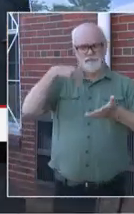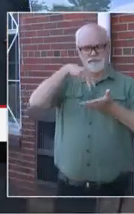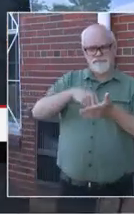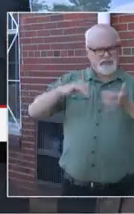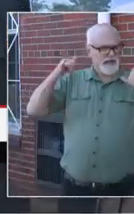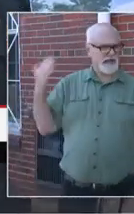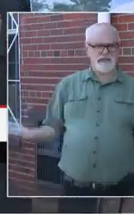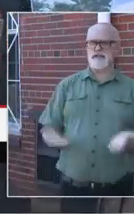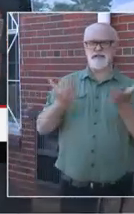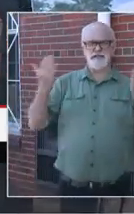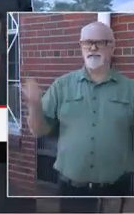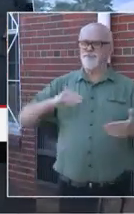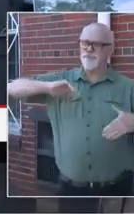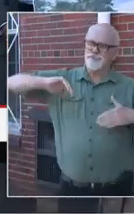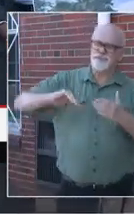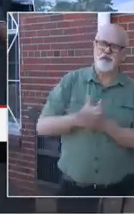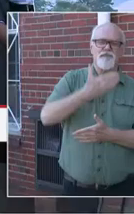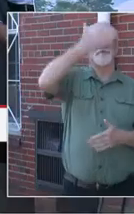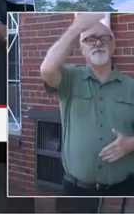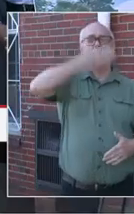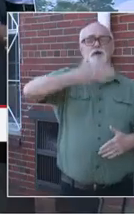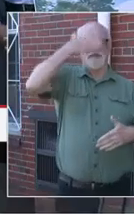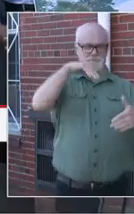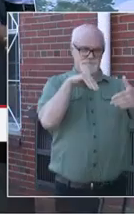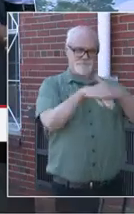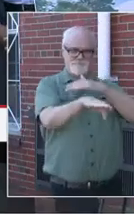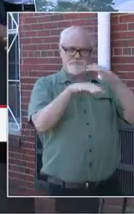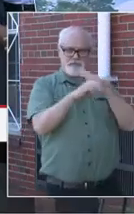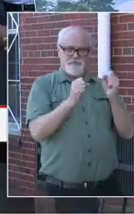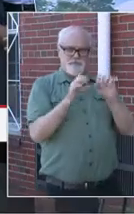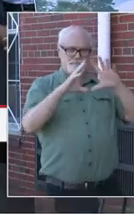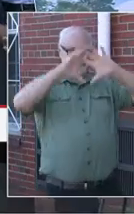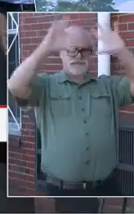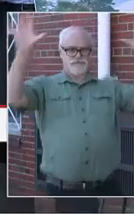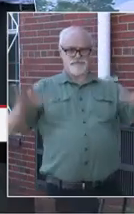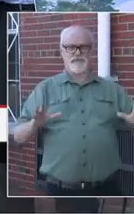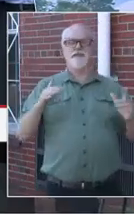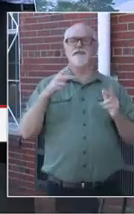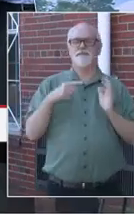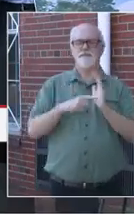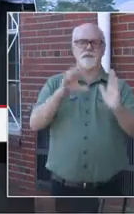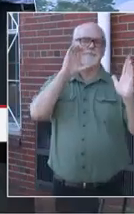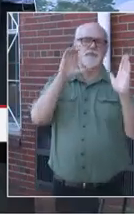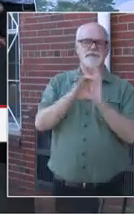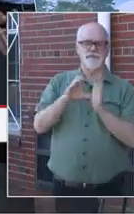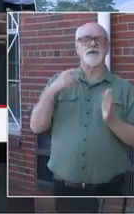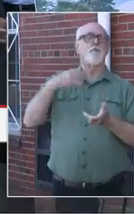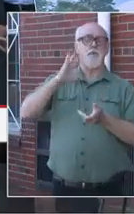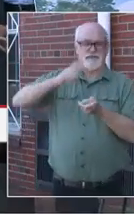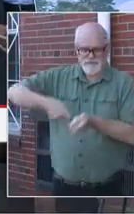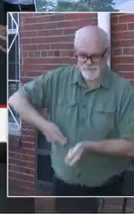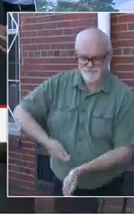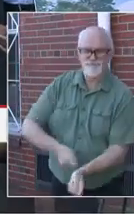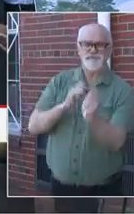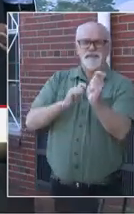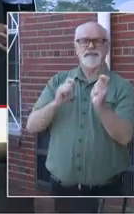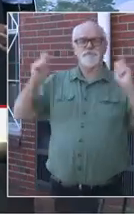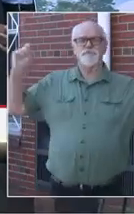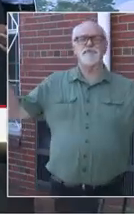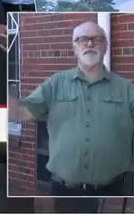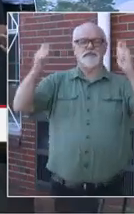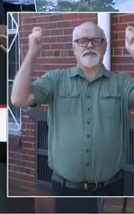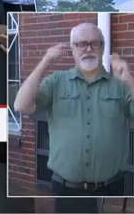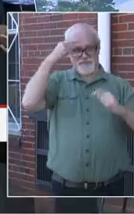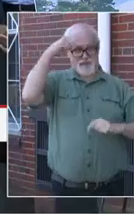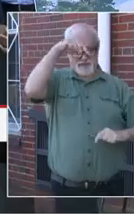on this fantastic modernization. This is, of course, just one of many projects that we're delivering now for our students and